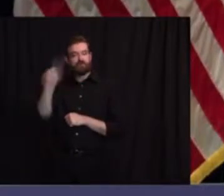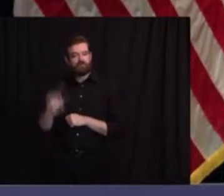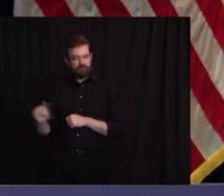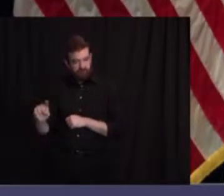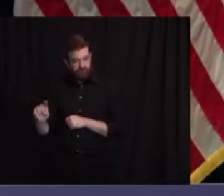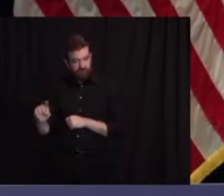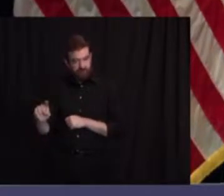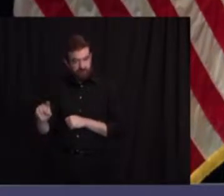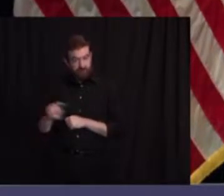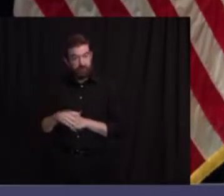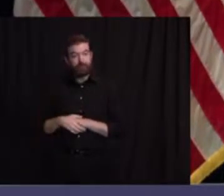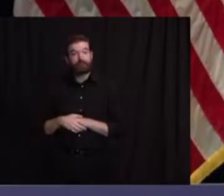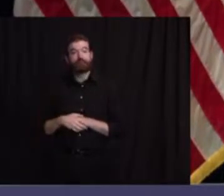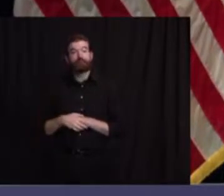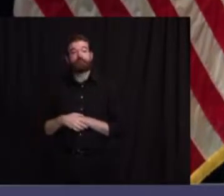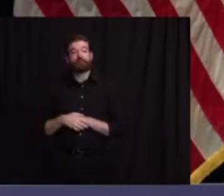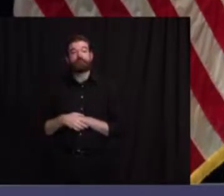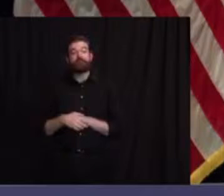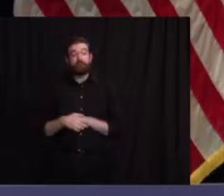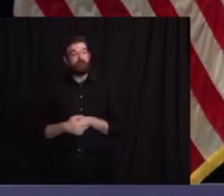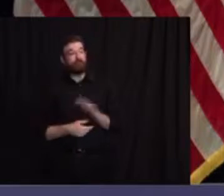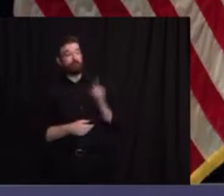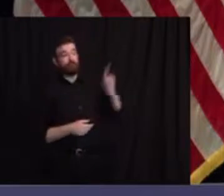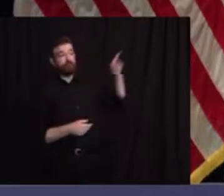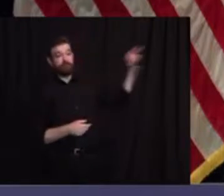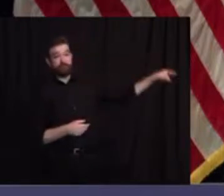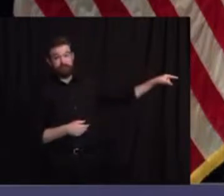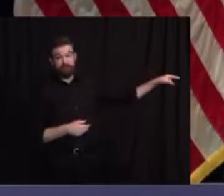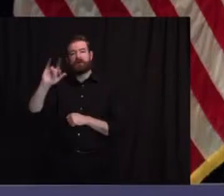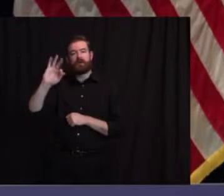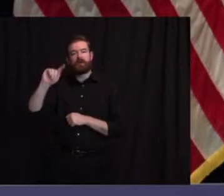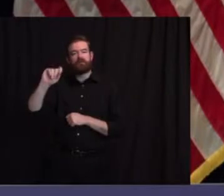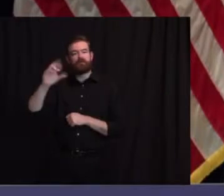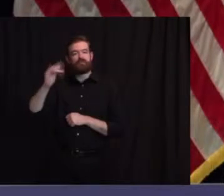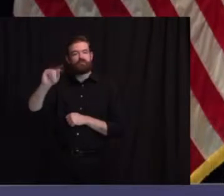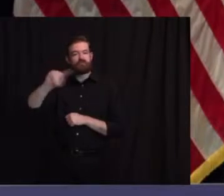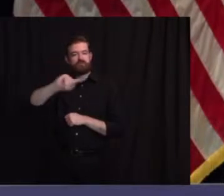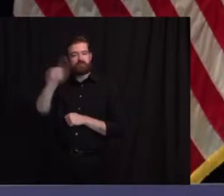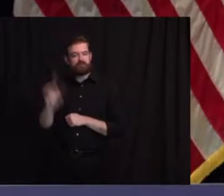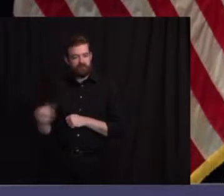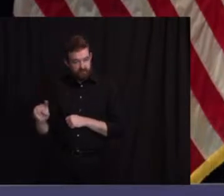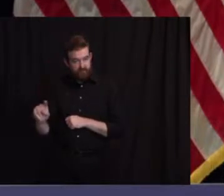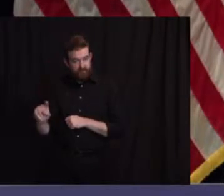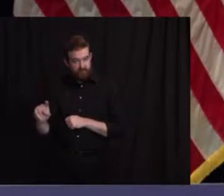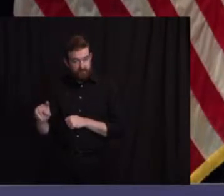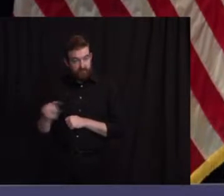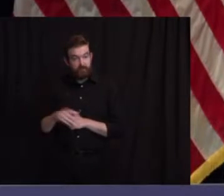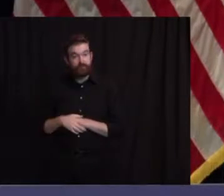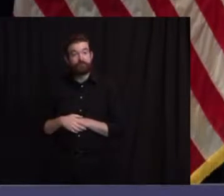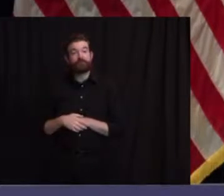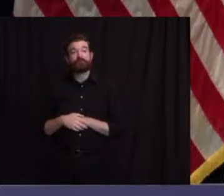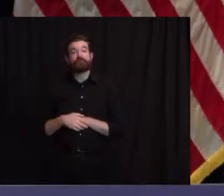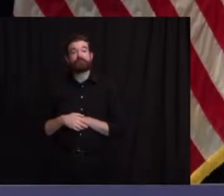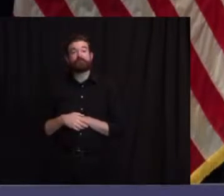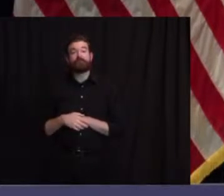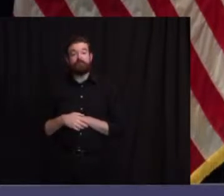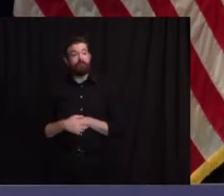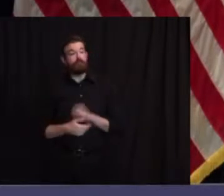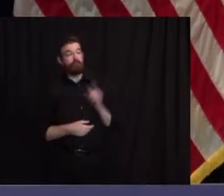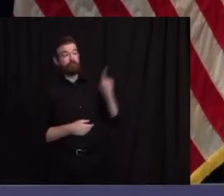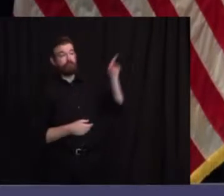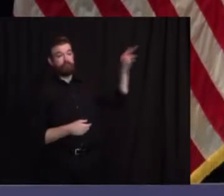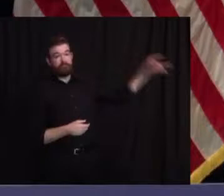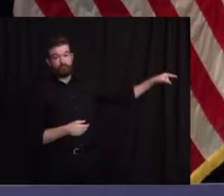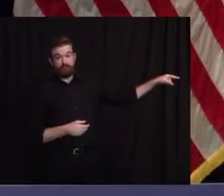an additional, we got Jared Maples here from the Office of Homeland Security and Preparedness. But we have a couple of